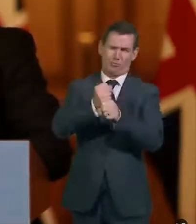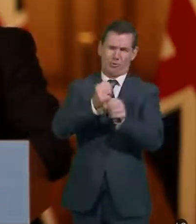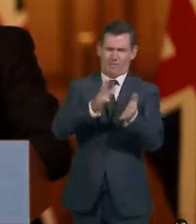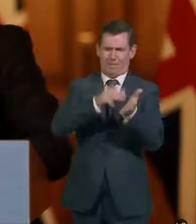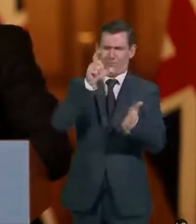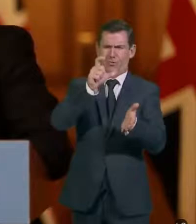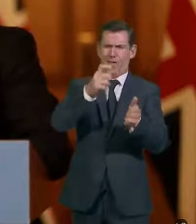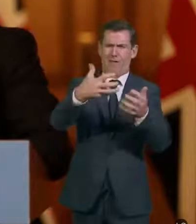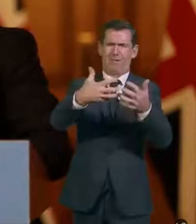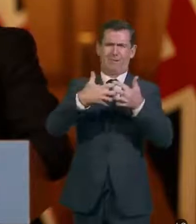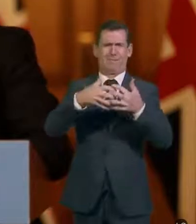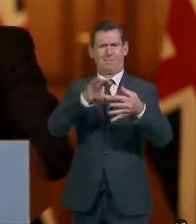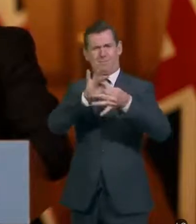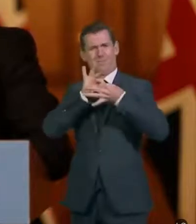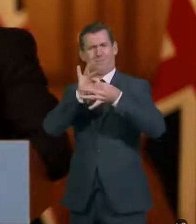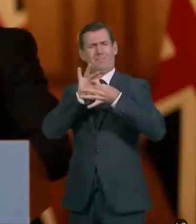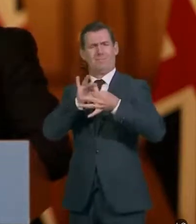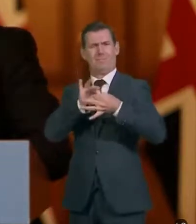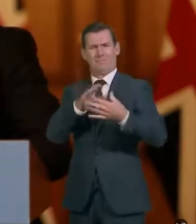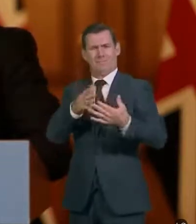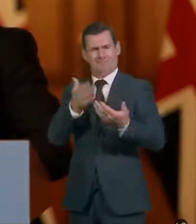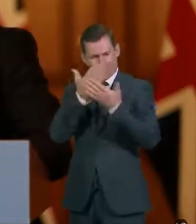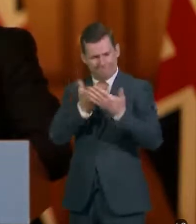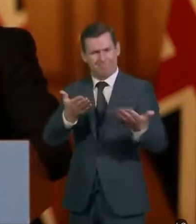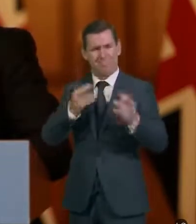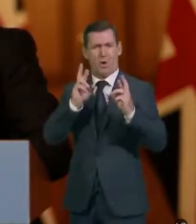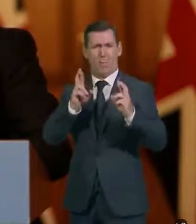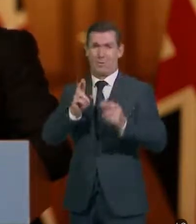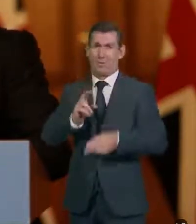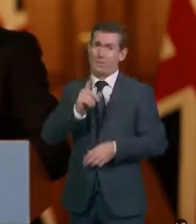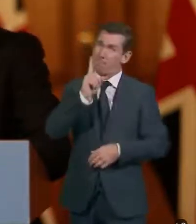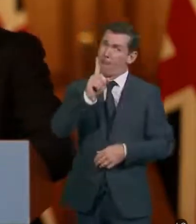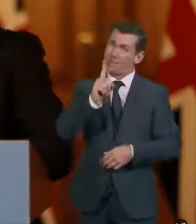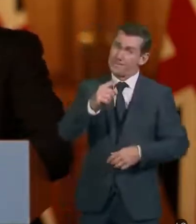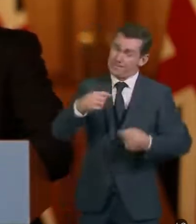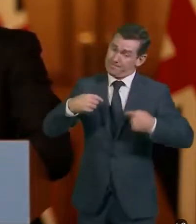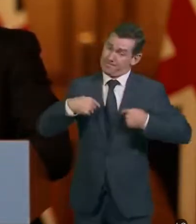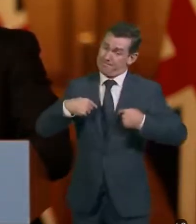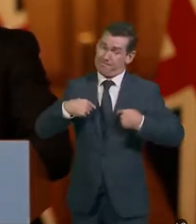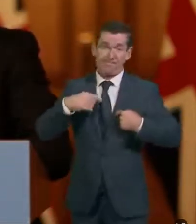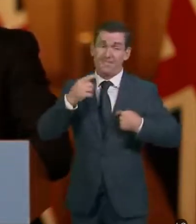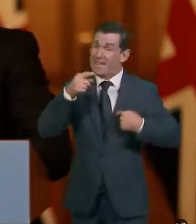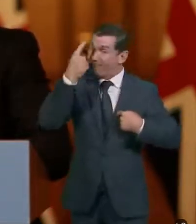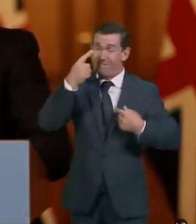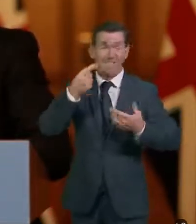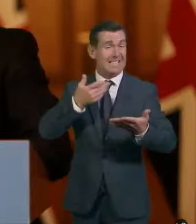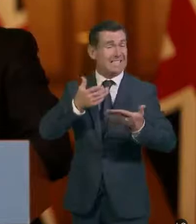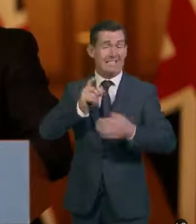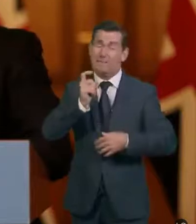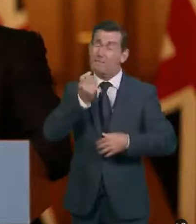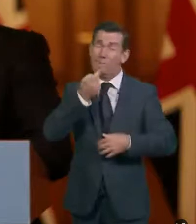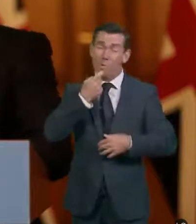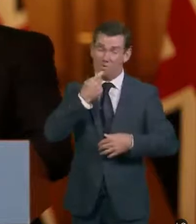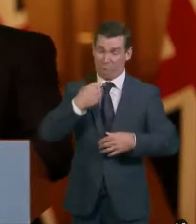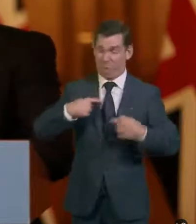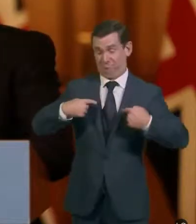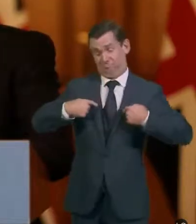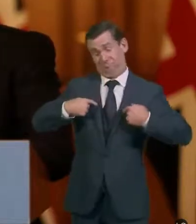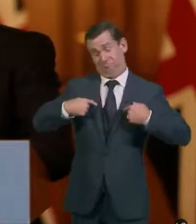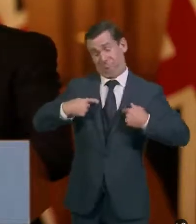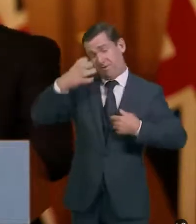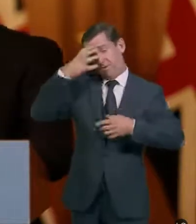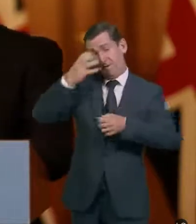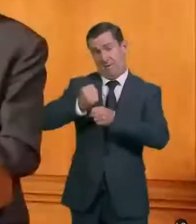government must reserve the right to step in and do what is necessary.